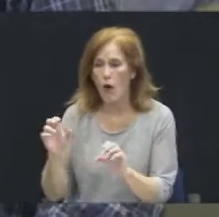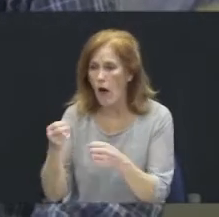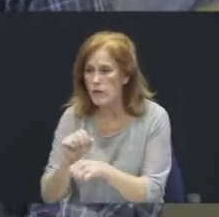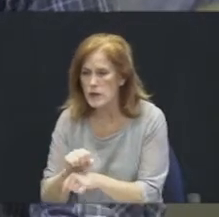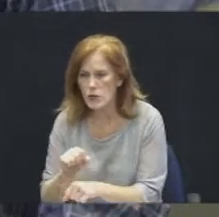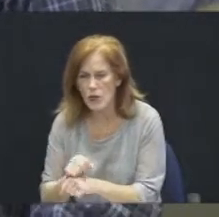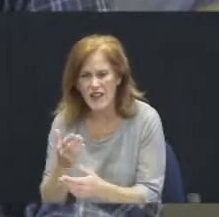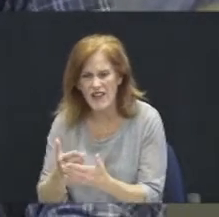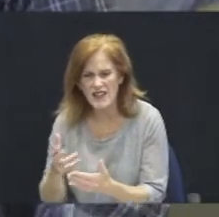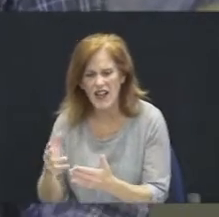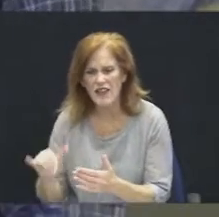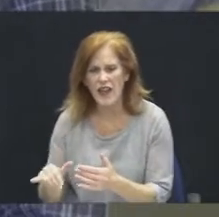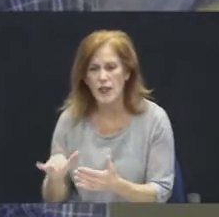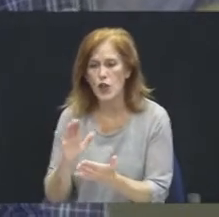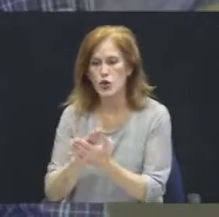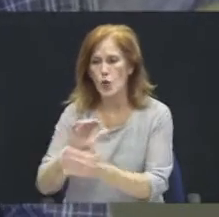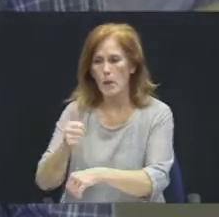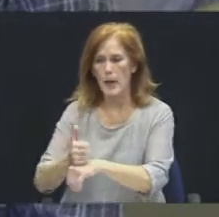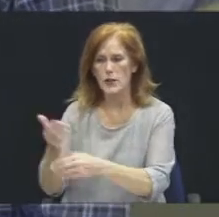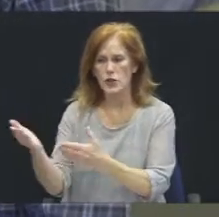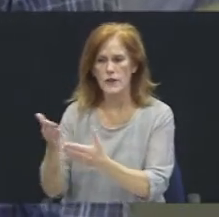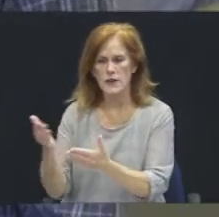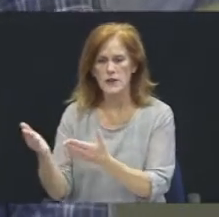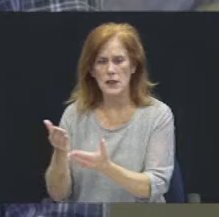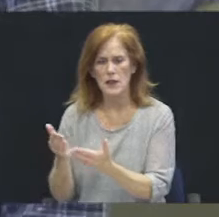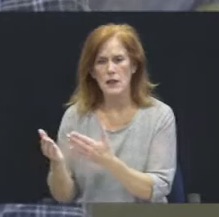work, things like that, school-based services. So